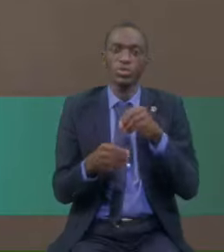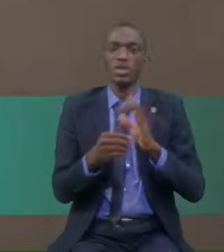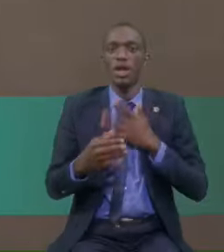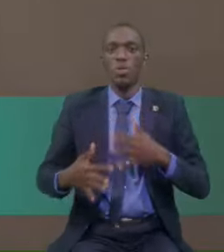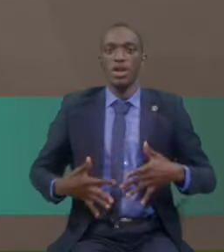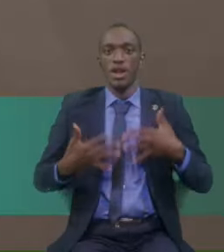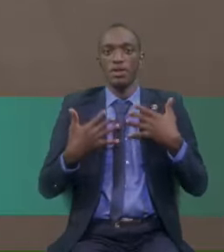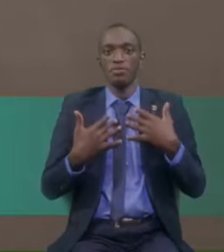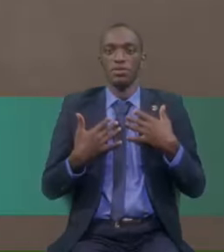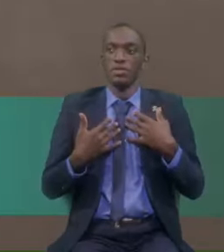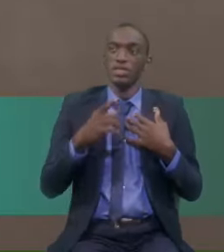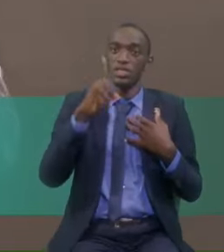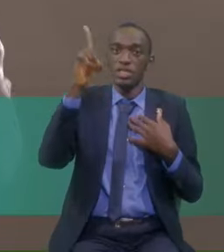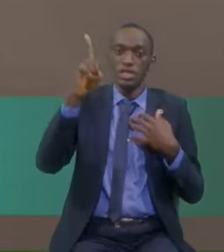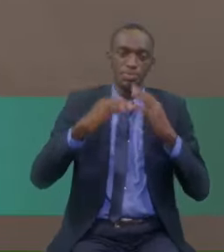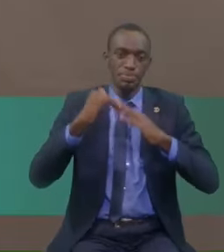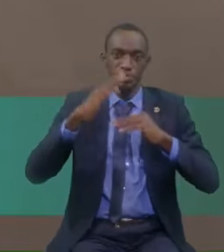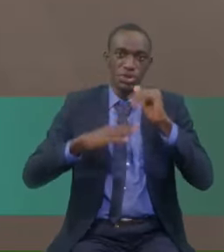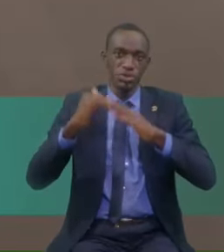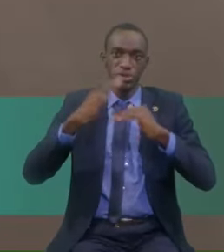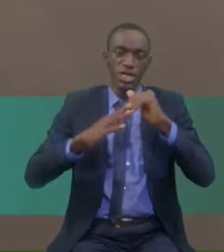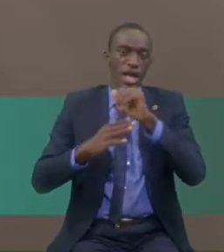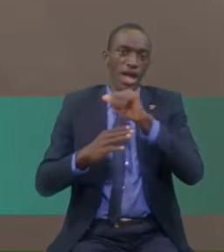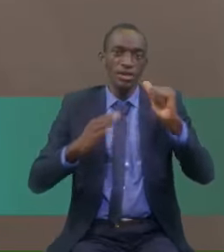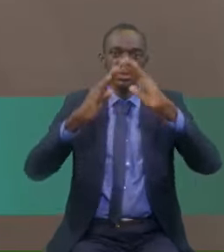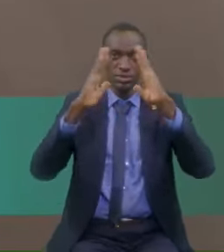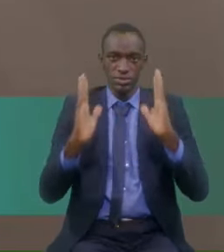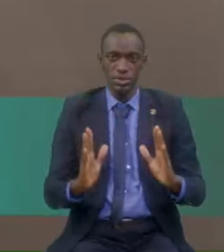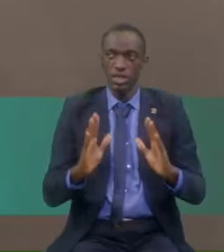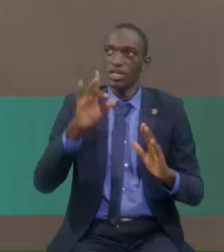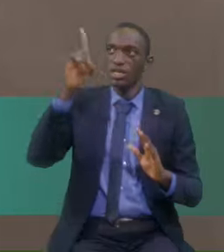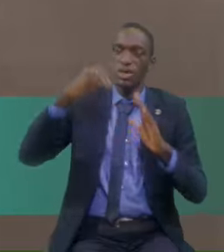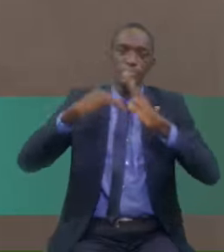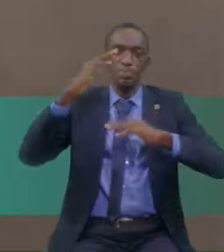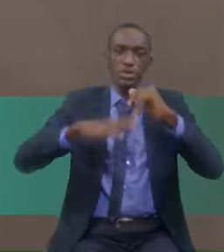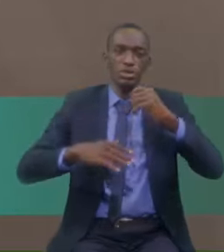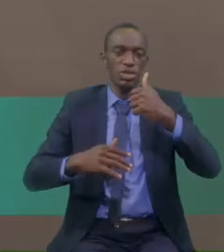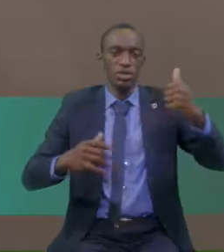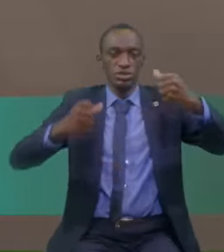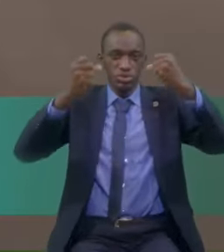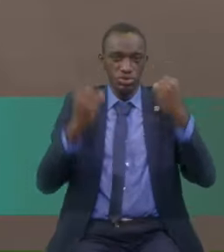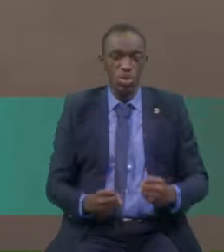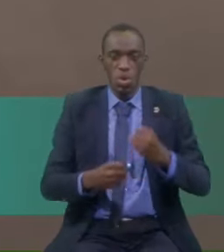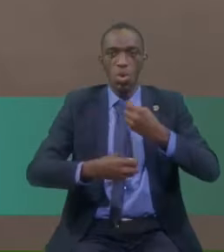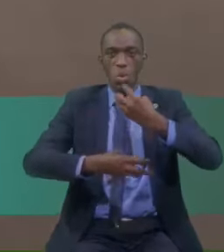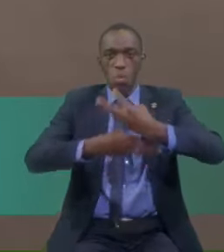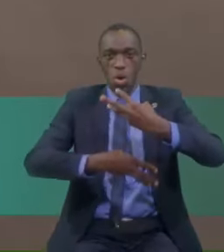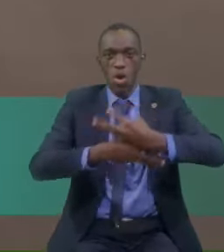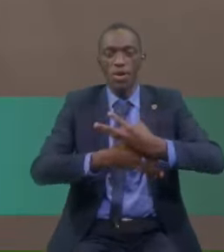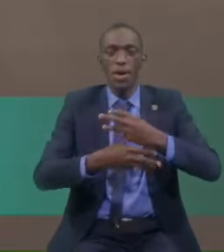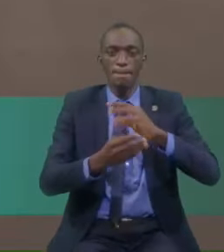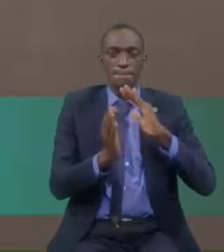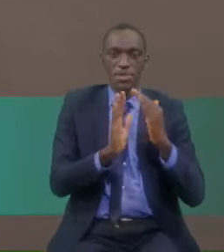shelter. It builds an impenetrable wall between our spirit and Satan. And